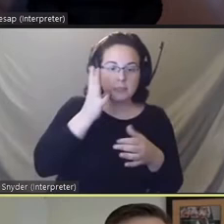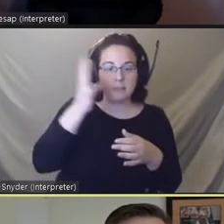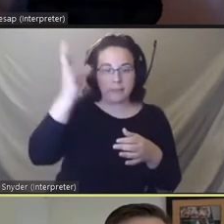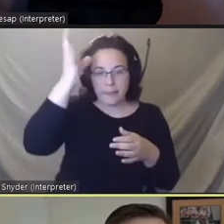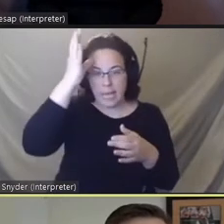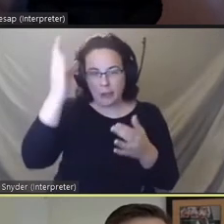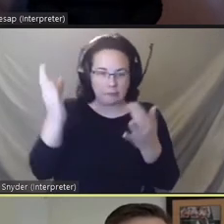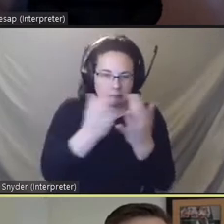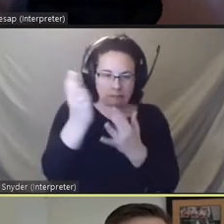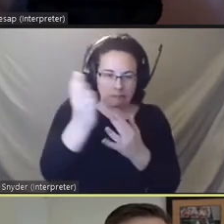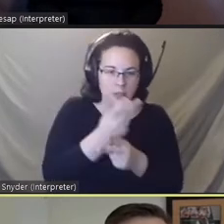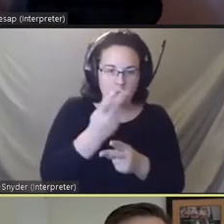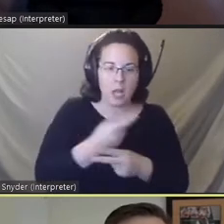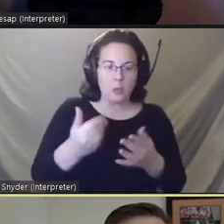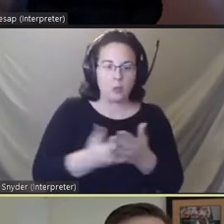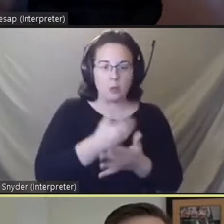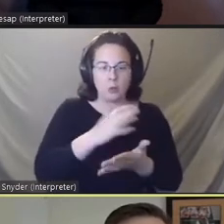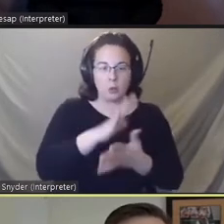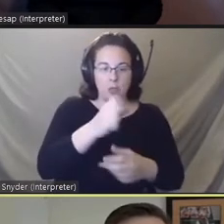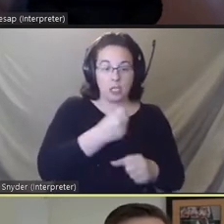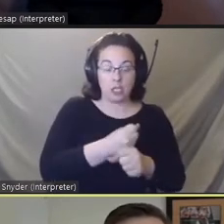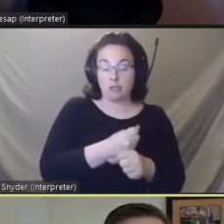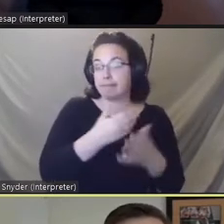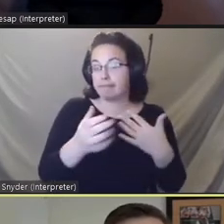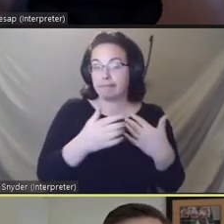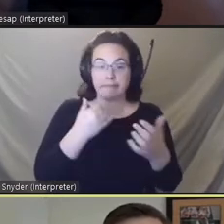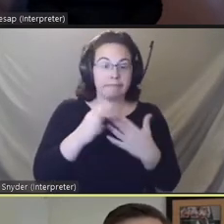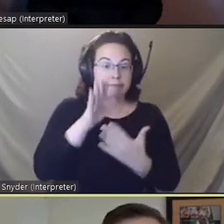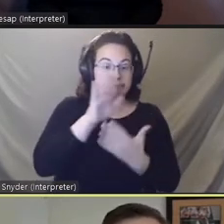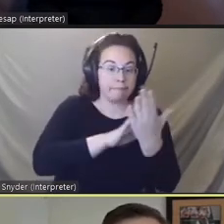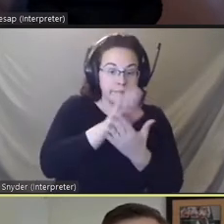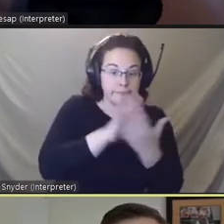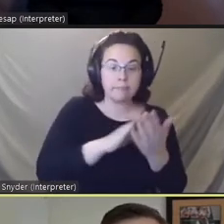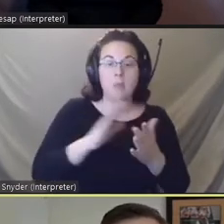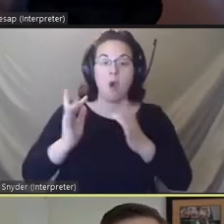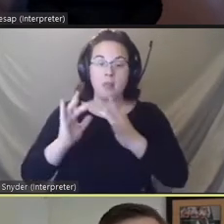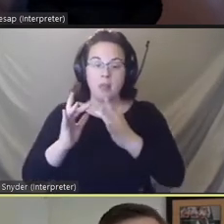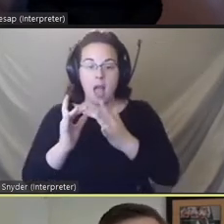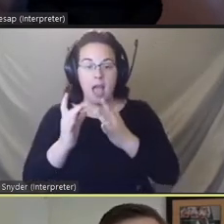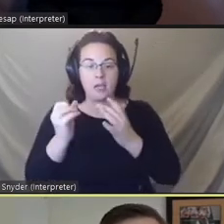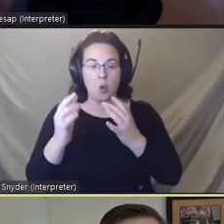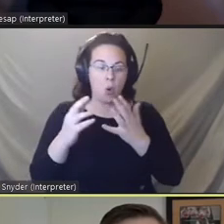year, whether in person, online, or a hybrid approach.